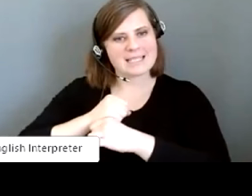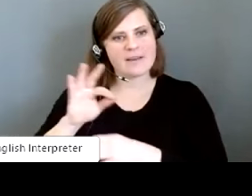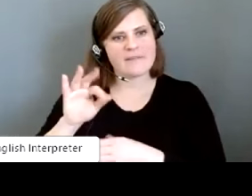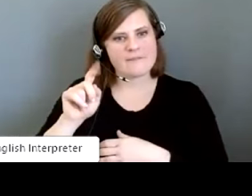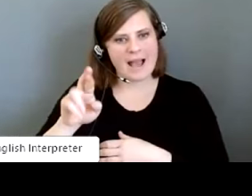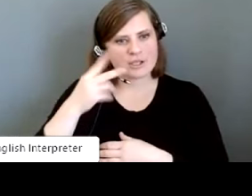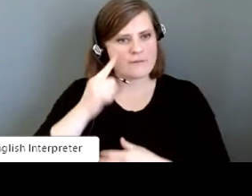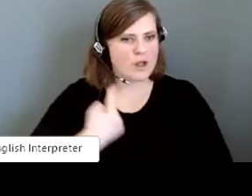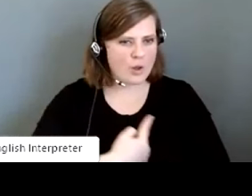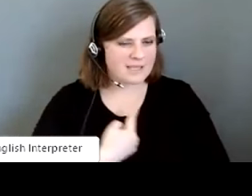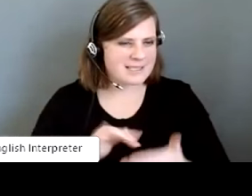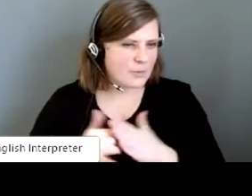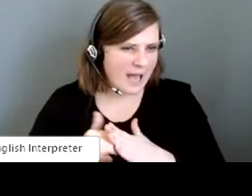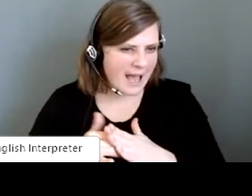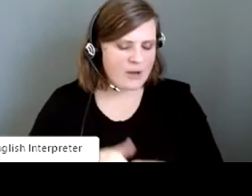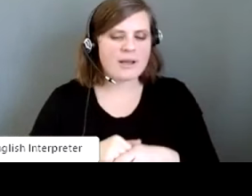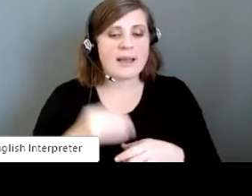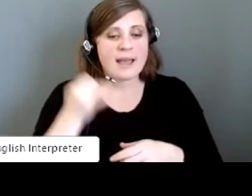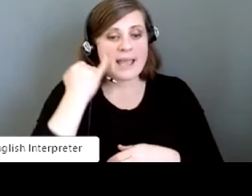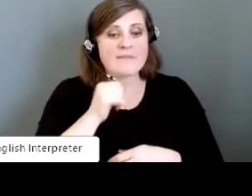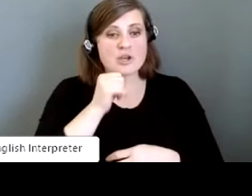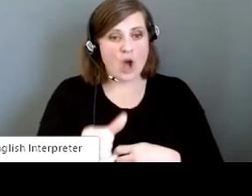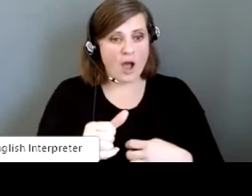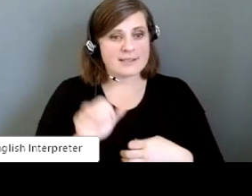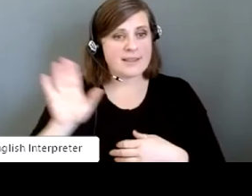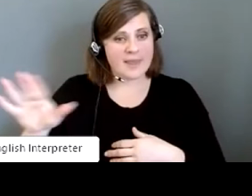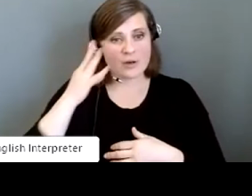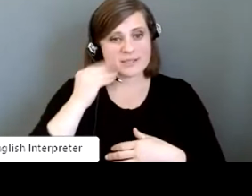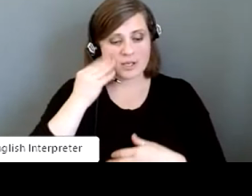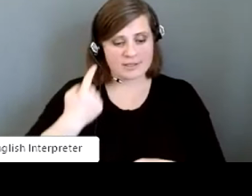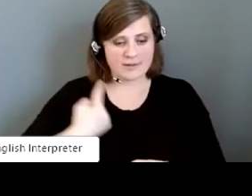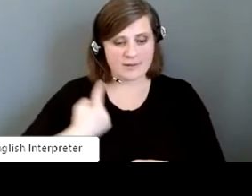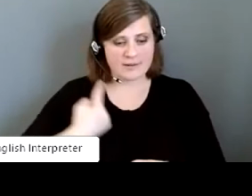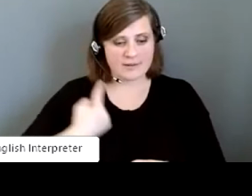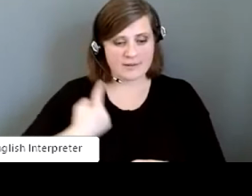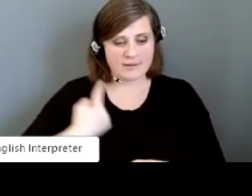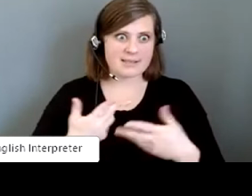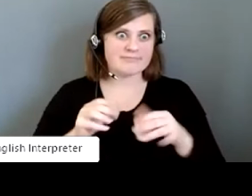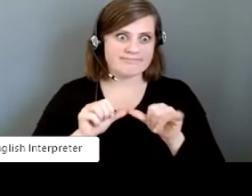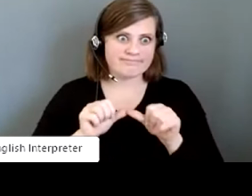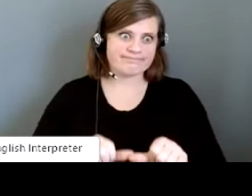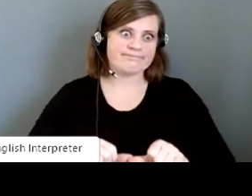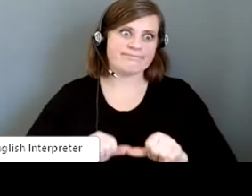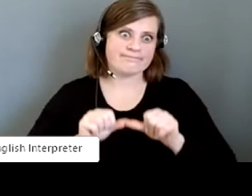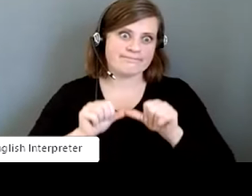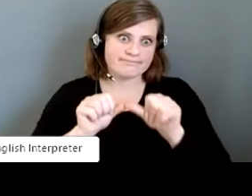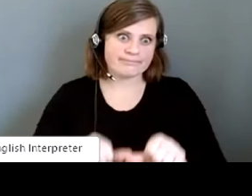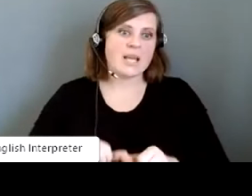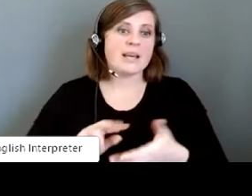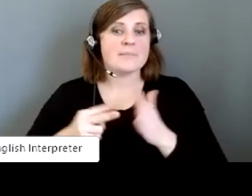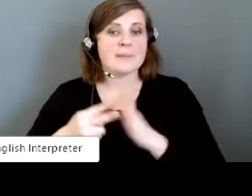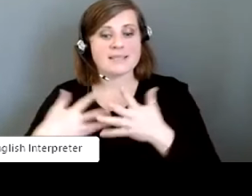loneliness. However, when it is not, the experience of loneliness tends to linger. And it also uncovers how patterns of